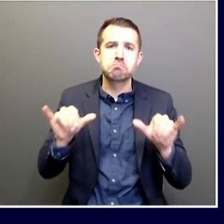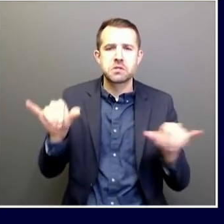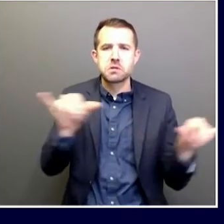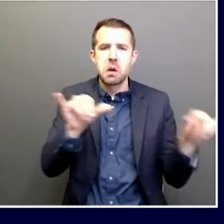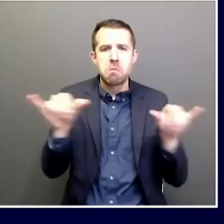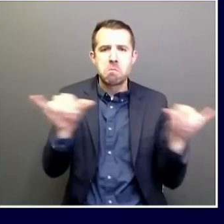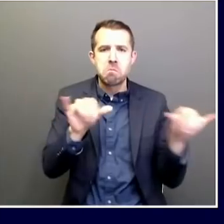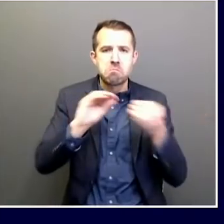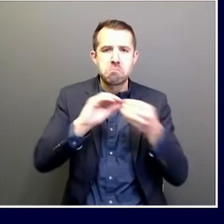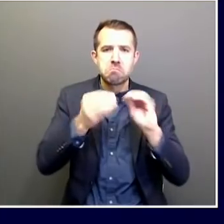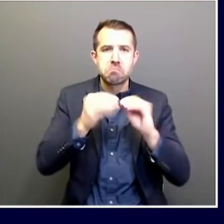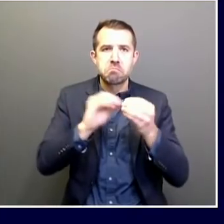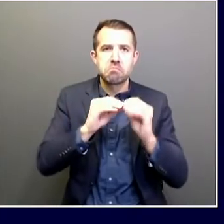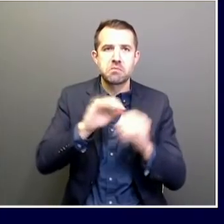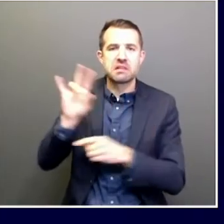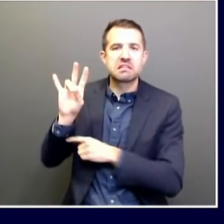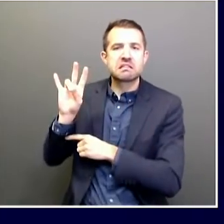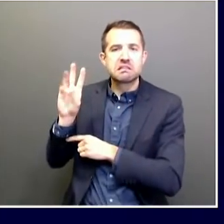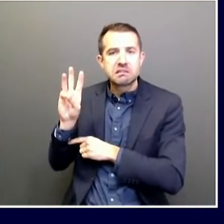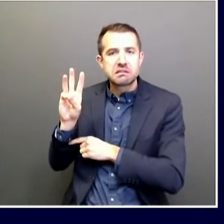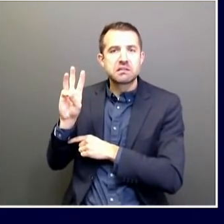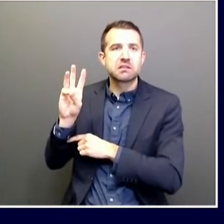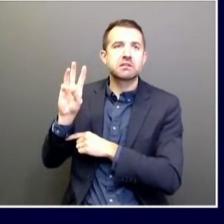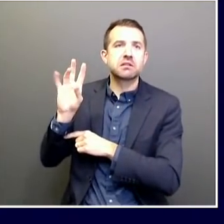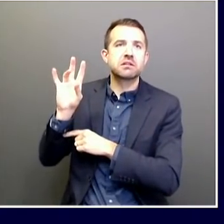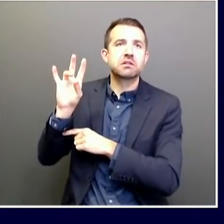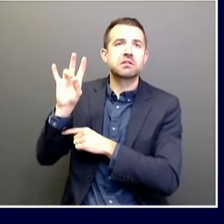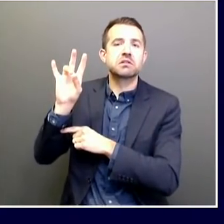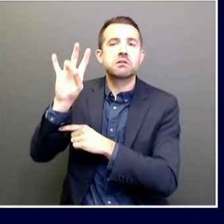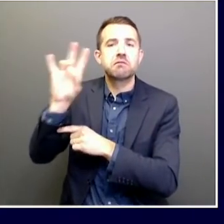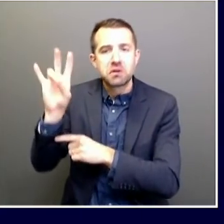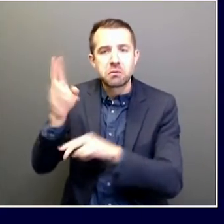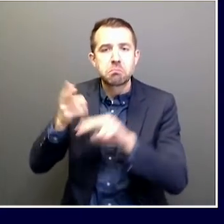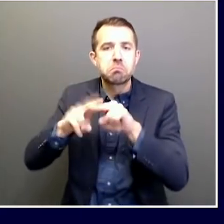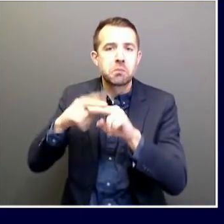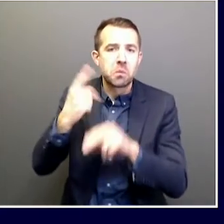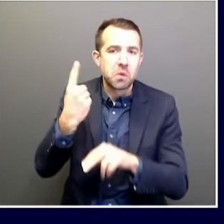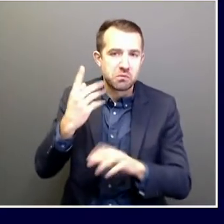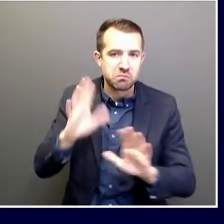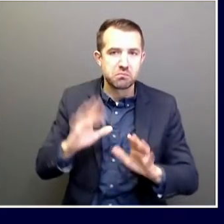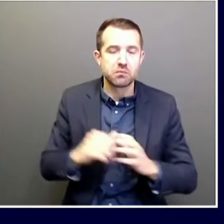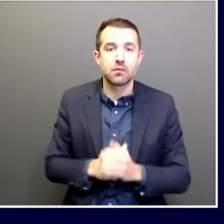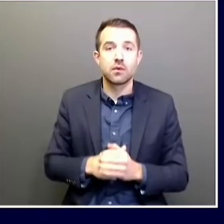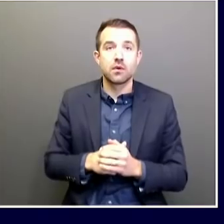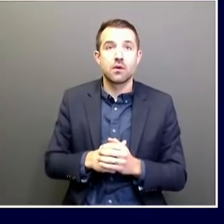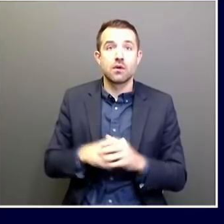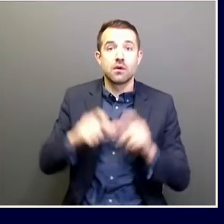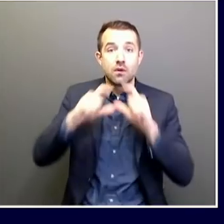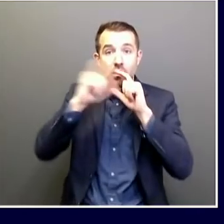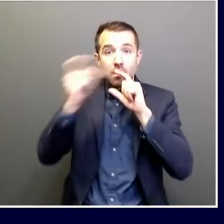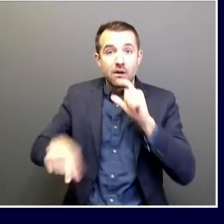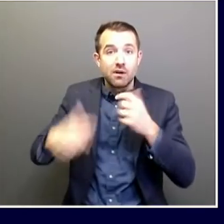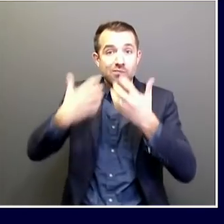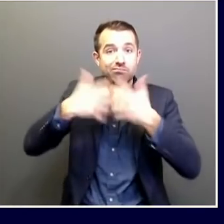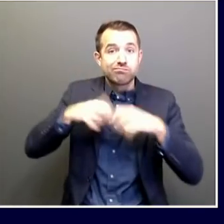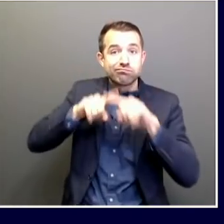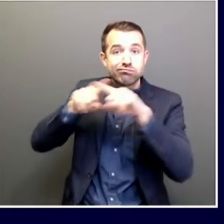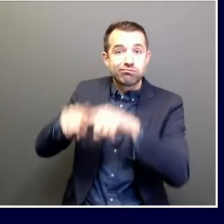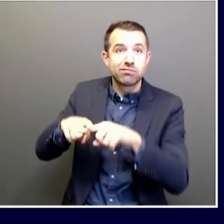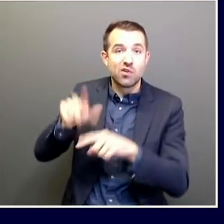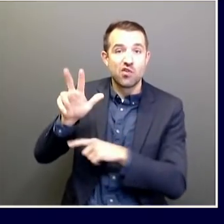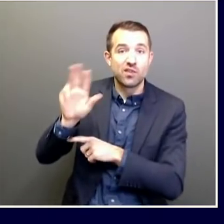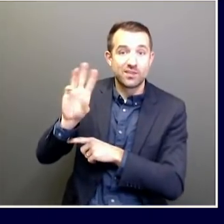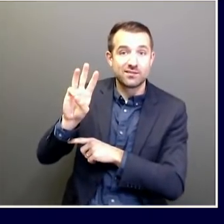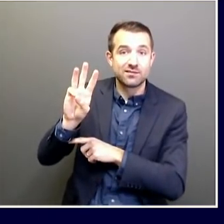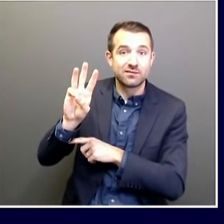at 76. Similarly, right now, there are 36 people on a ventilator. And 2 weeks ago, that number was